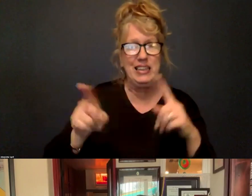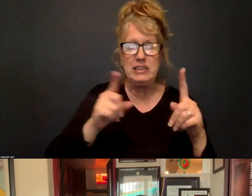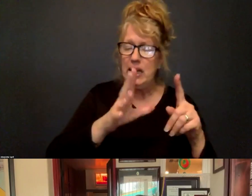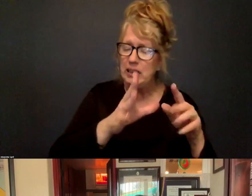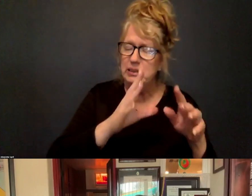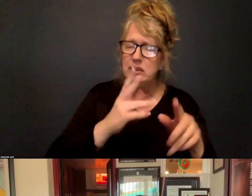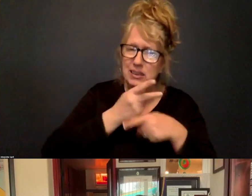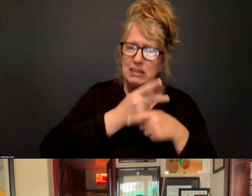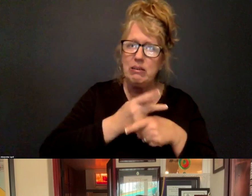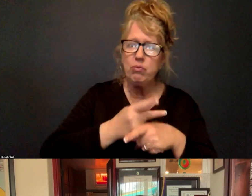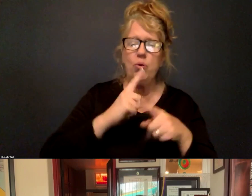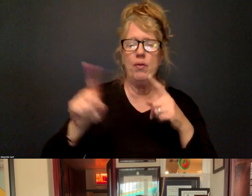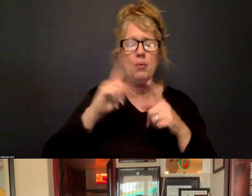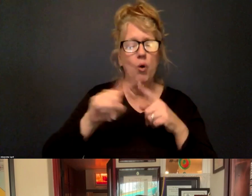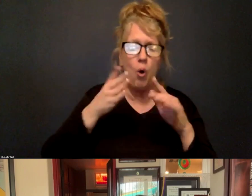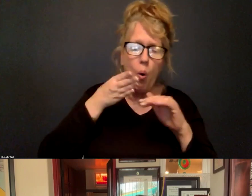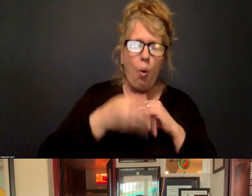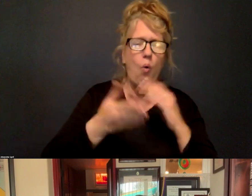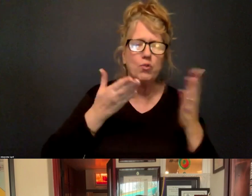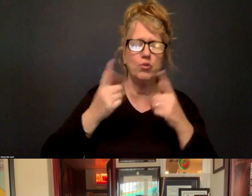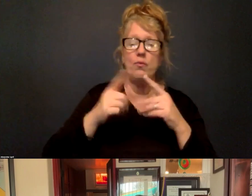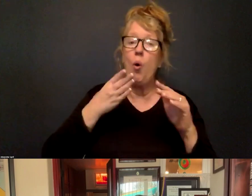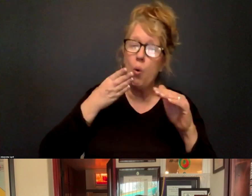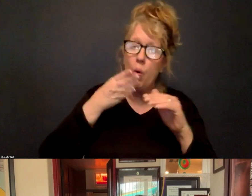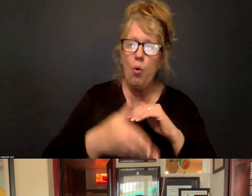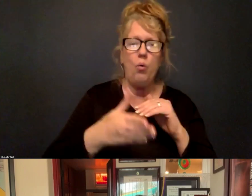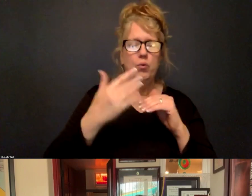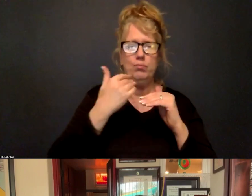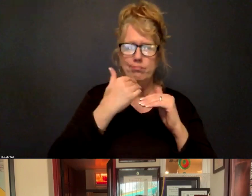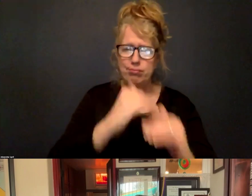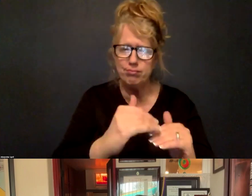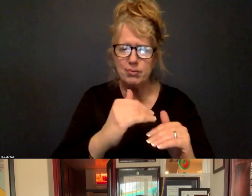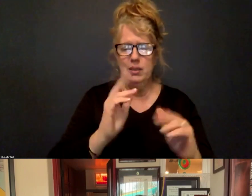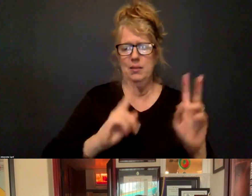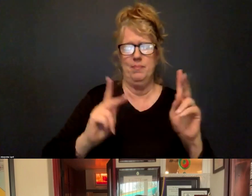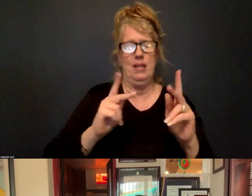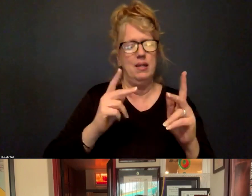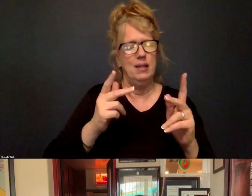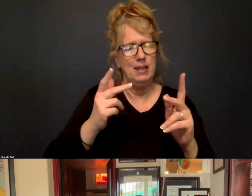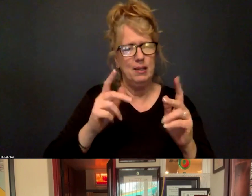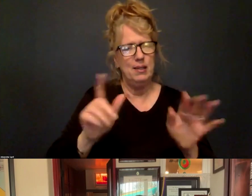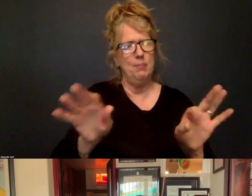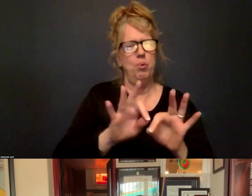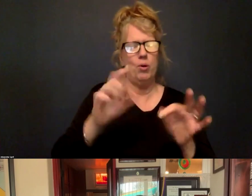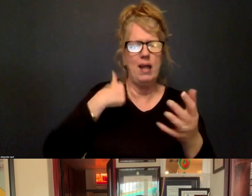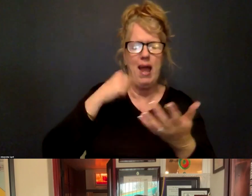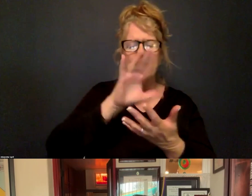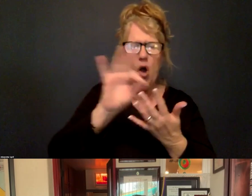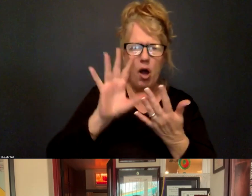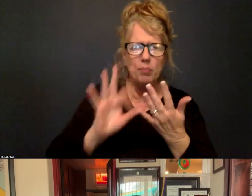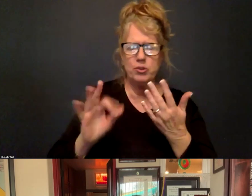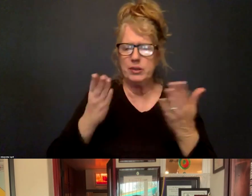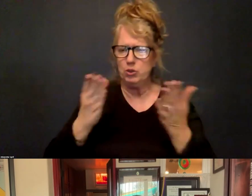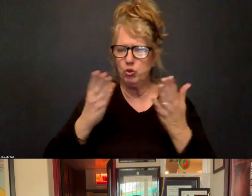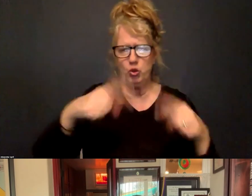to overserve or over-restrict people if they don't have options that serve certain populations